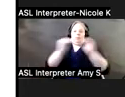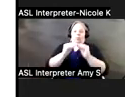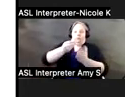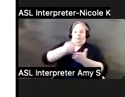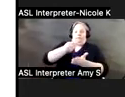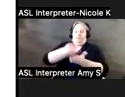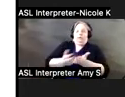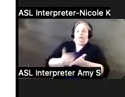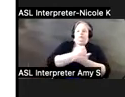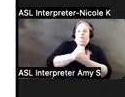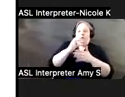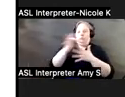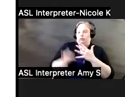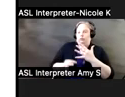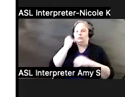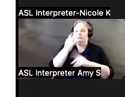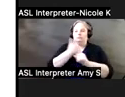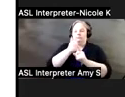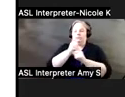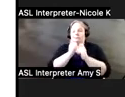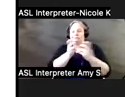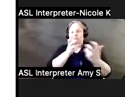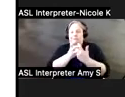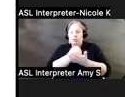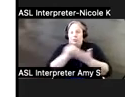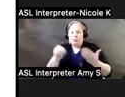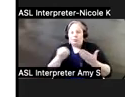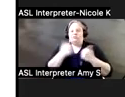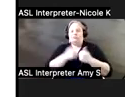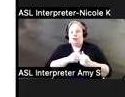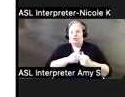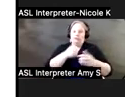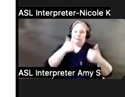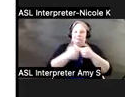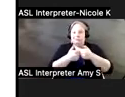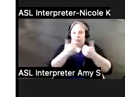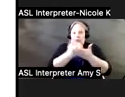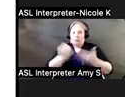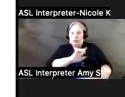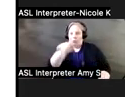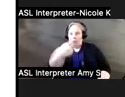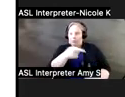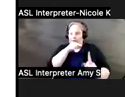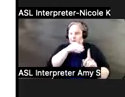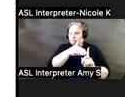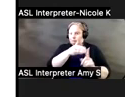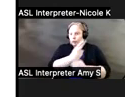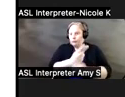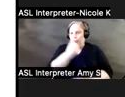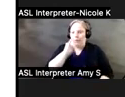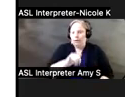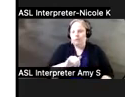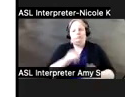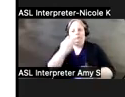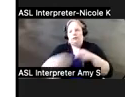you try to get adaptive gaming equipment funded as gaming equipment alone, it's really hard to find funding options for that. Versus if they're using